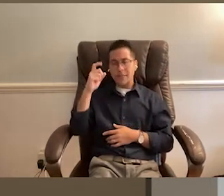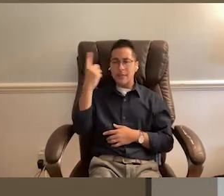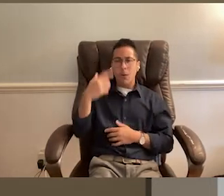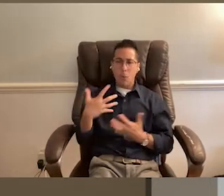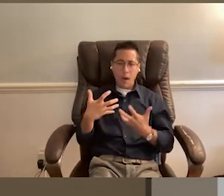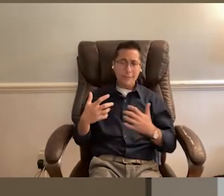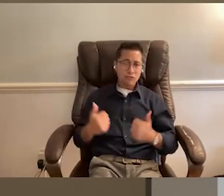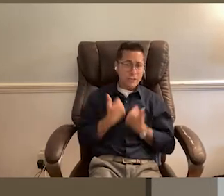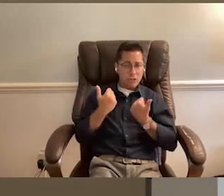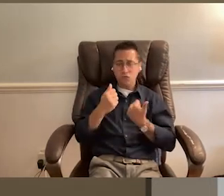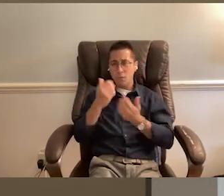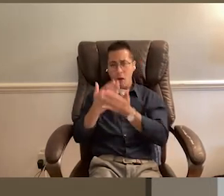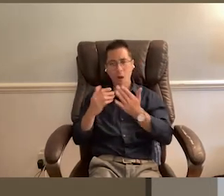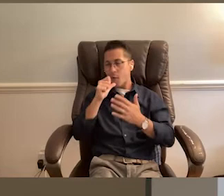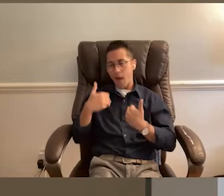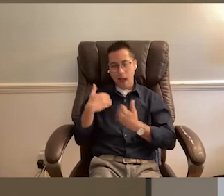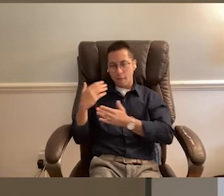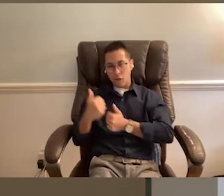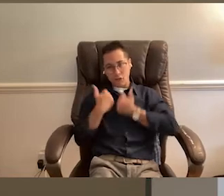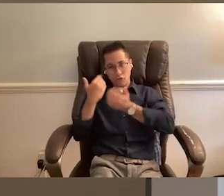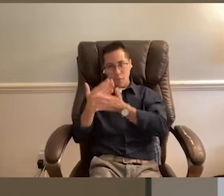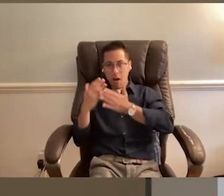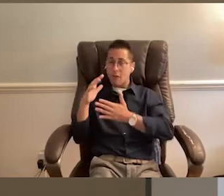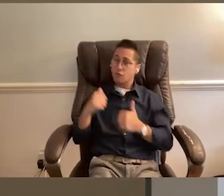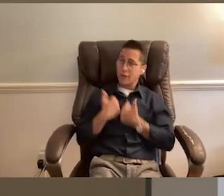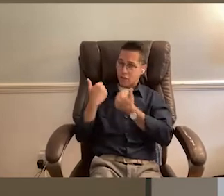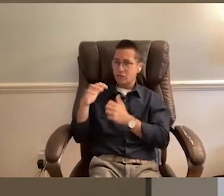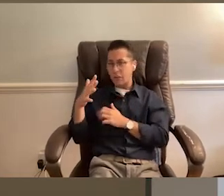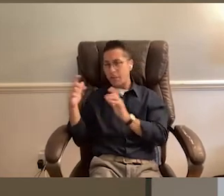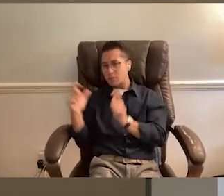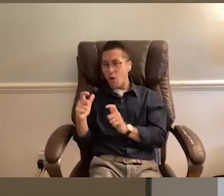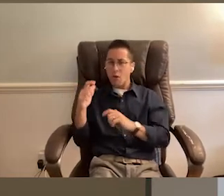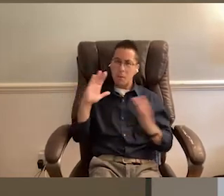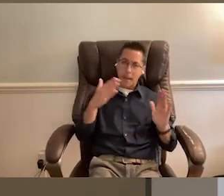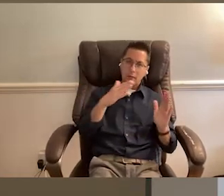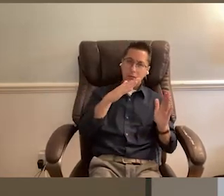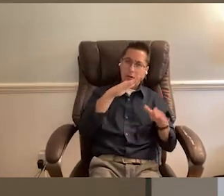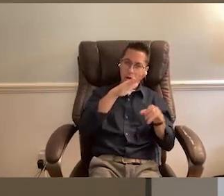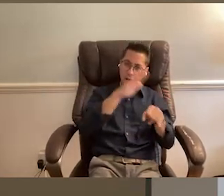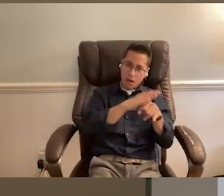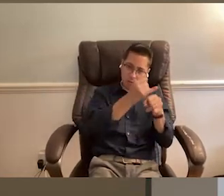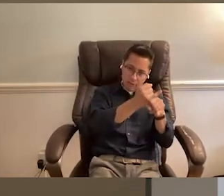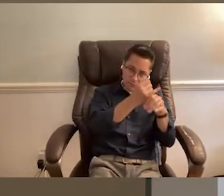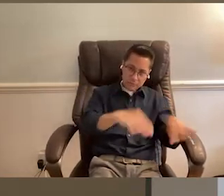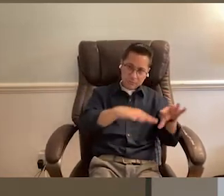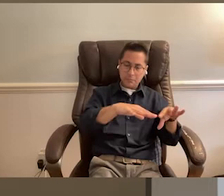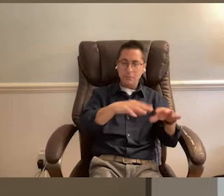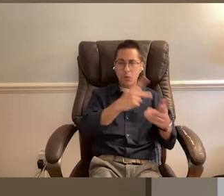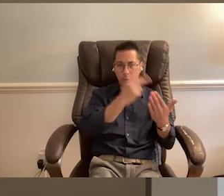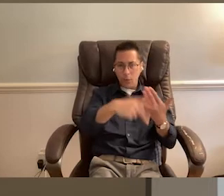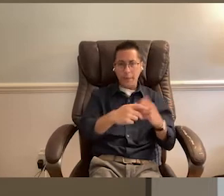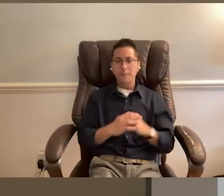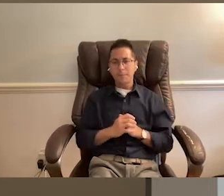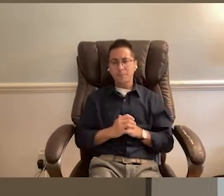like, I don't want to do this, get me out, I can't do it. And that's when we know that maybe this is something that mom really wants, not quite ready student-wise.